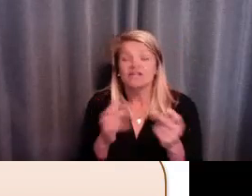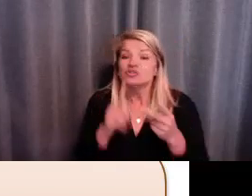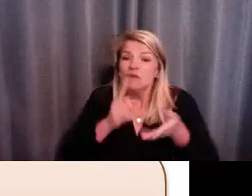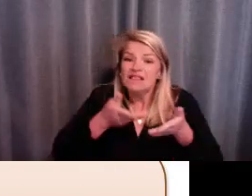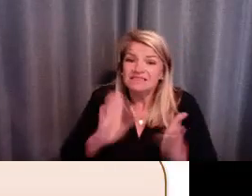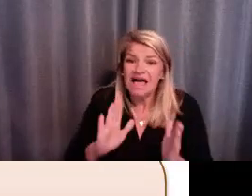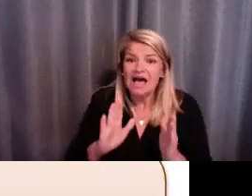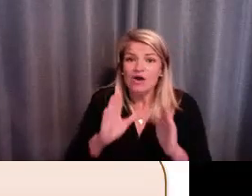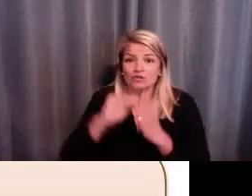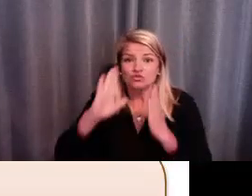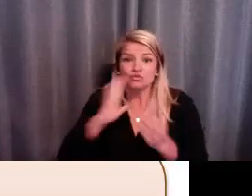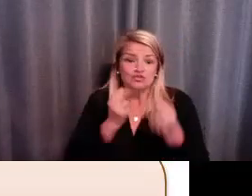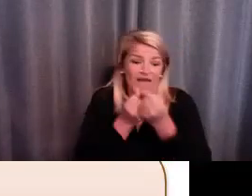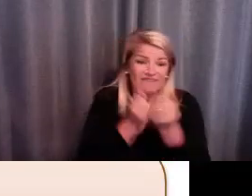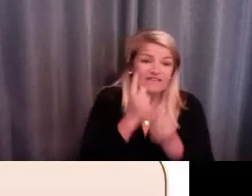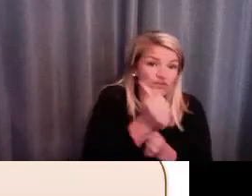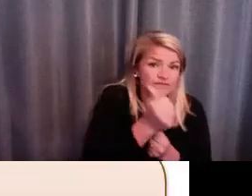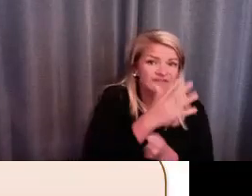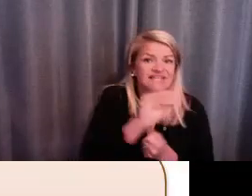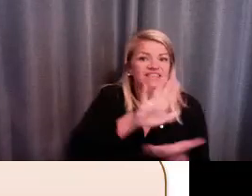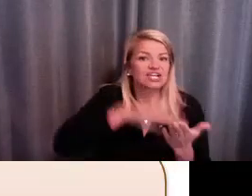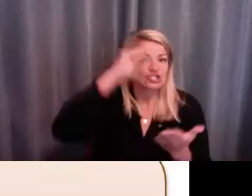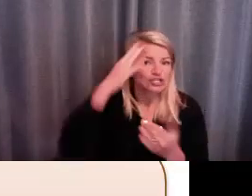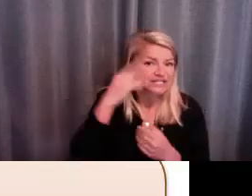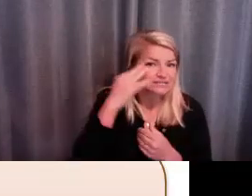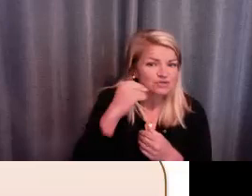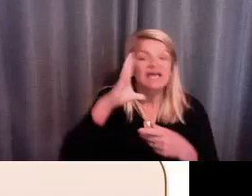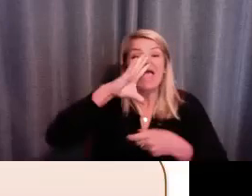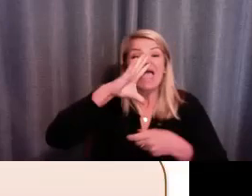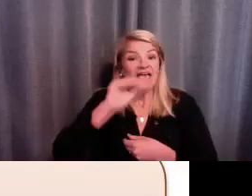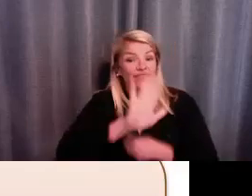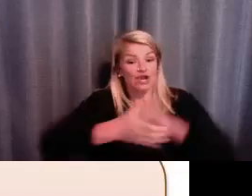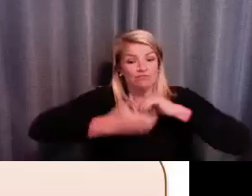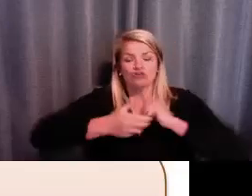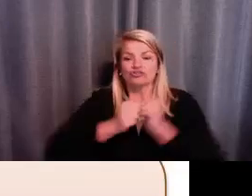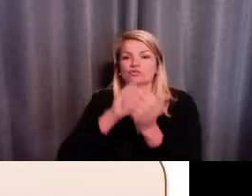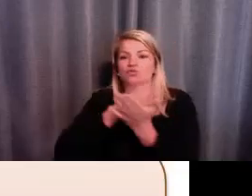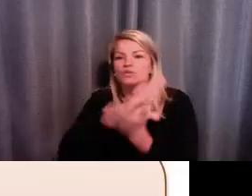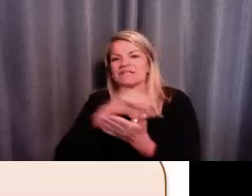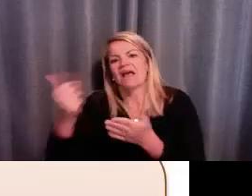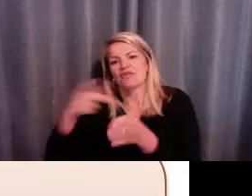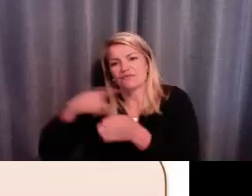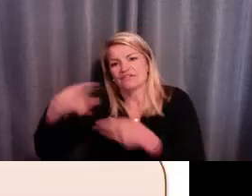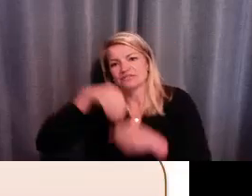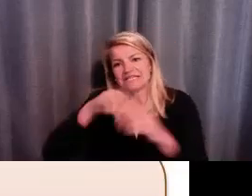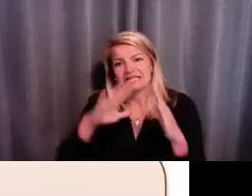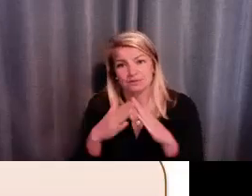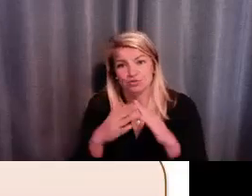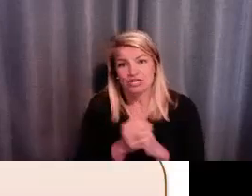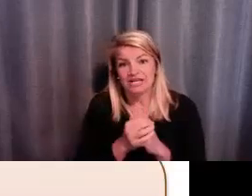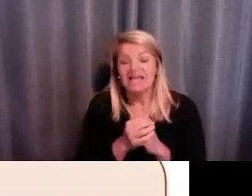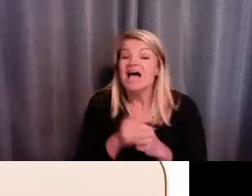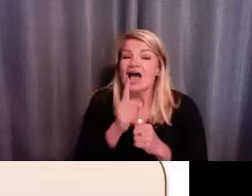advocate for themselves in their learning experience and in their partnership with schools and other professionals in the community. I'm